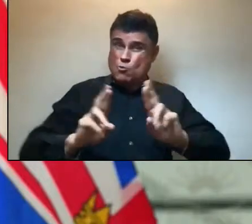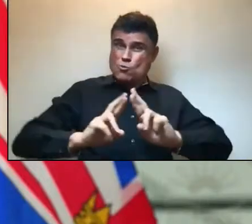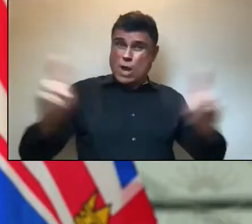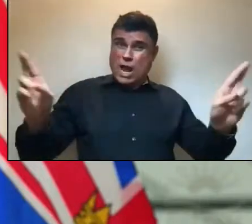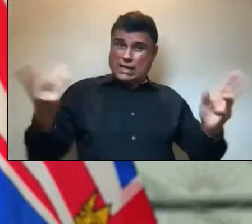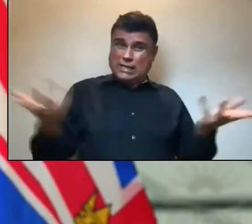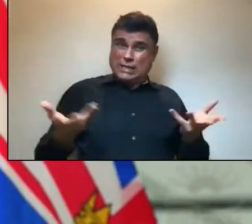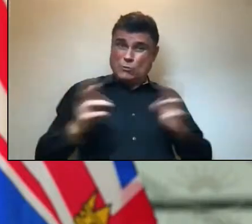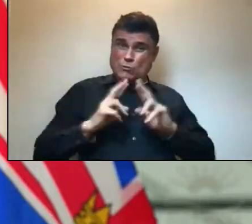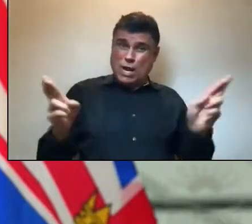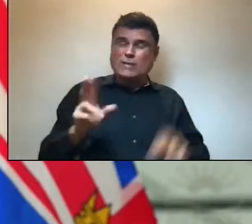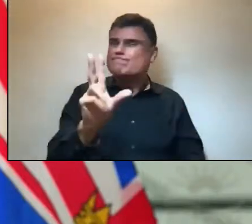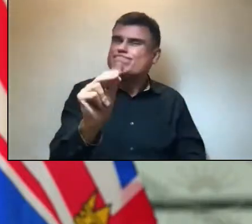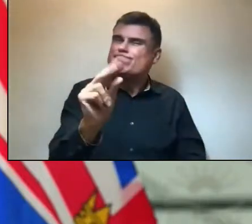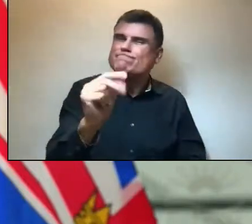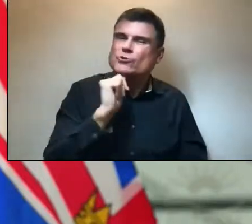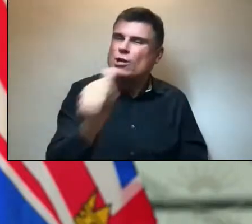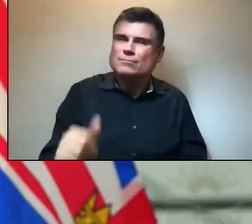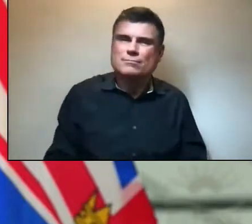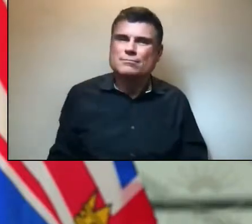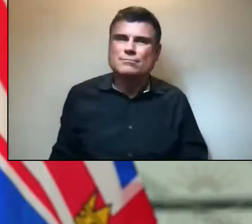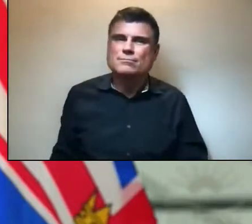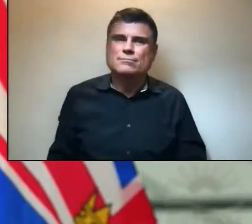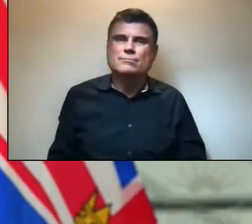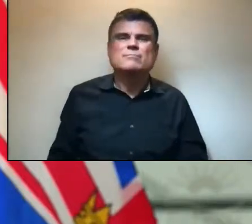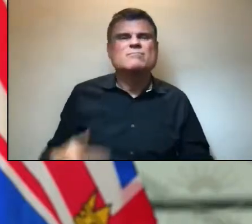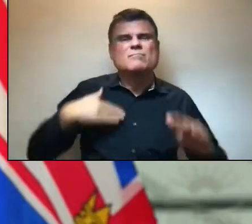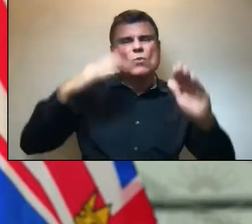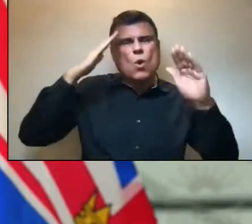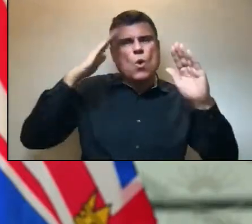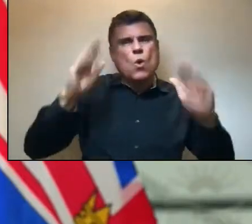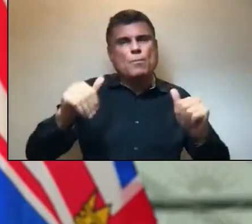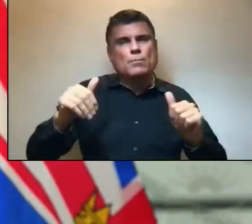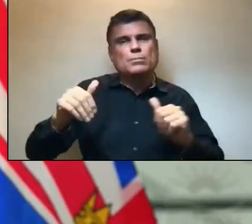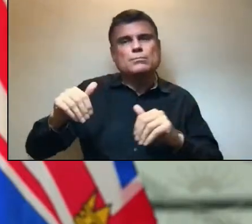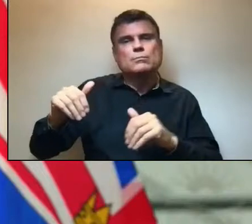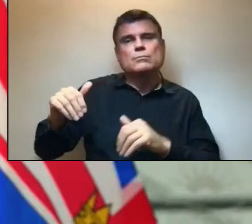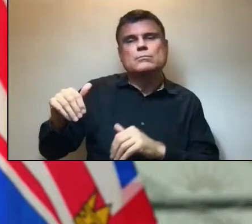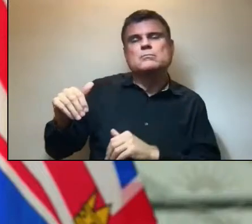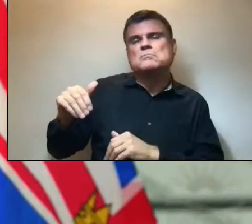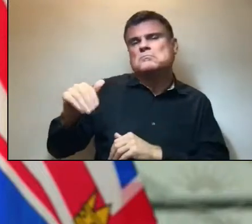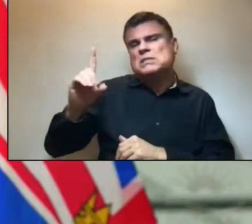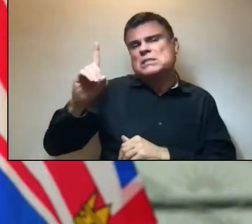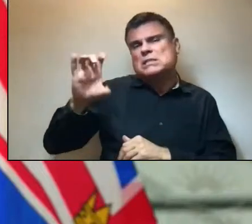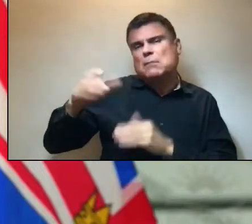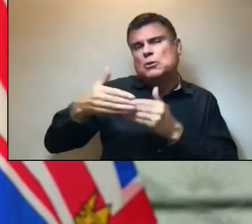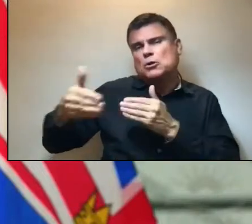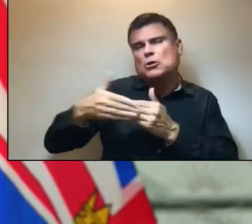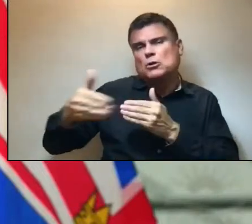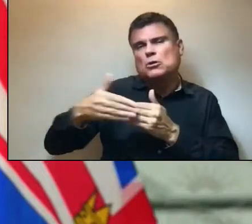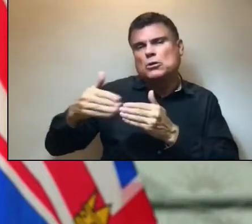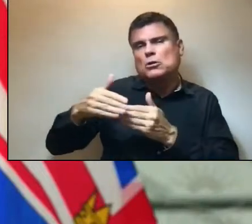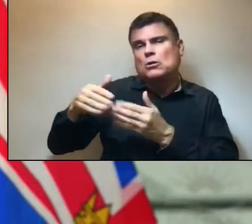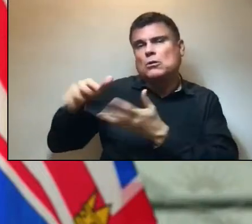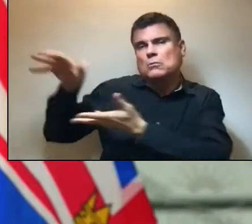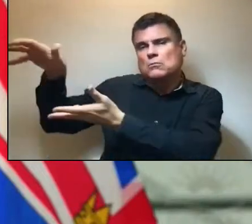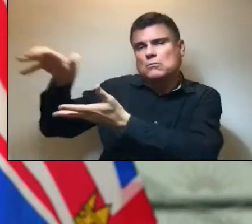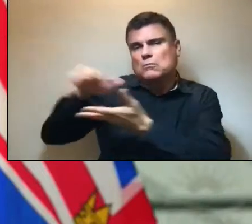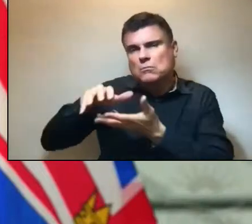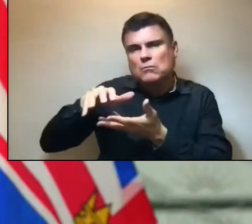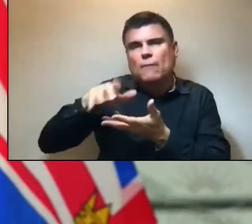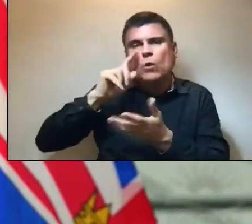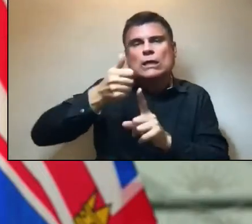solution to arrive maybe by the end of December. But it's really challenging to break those down. It takes a lot